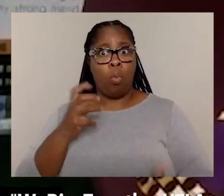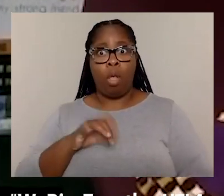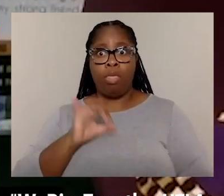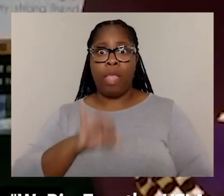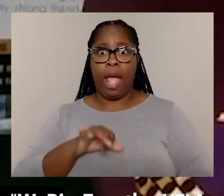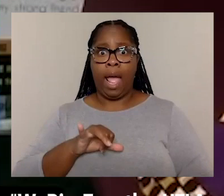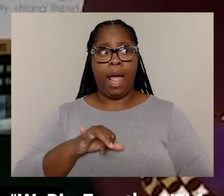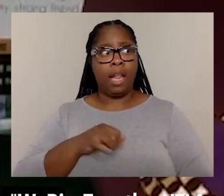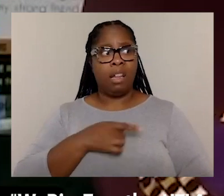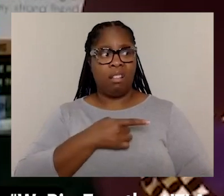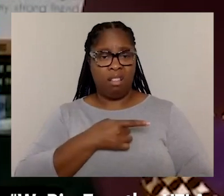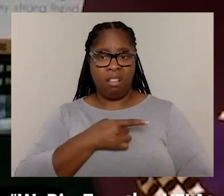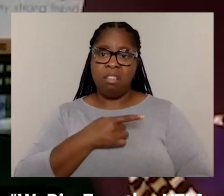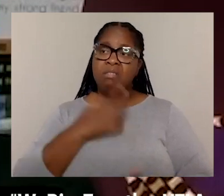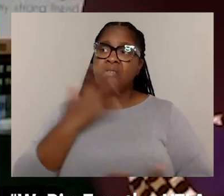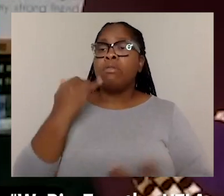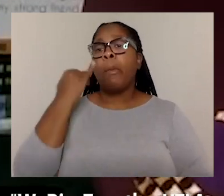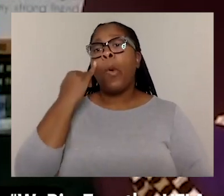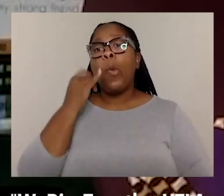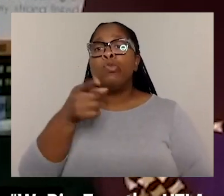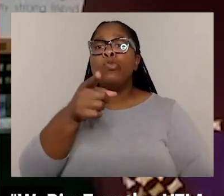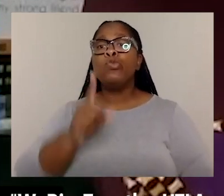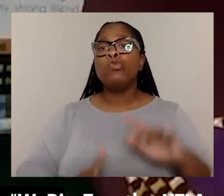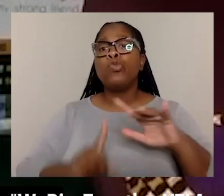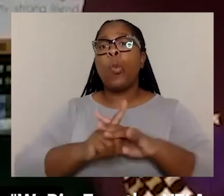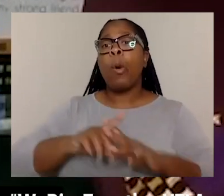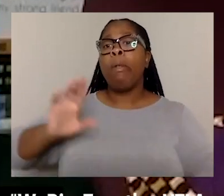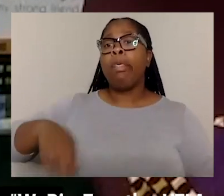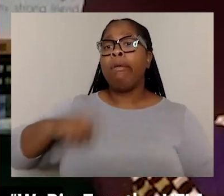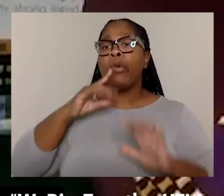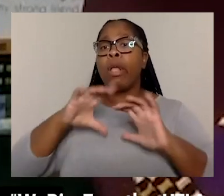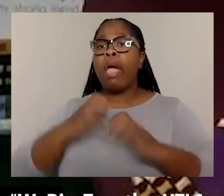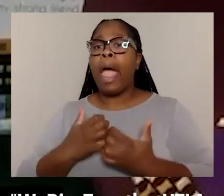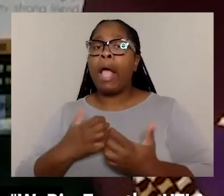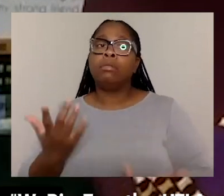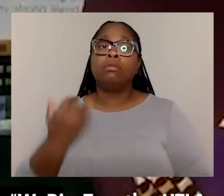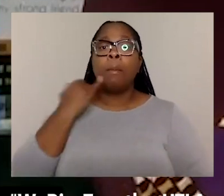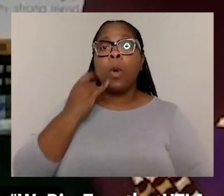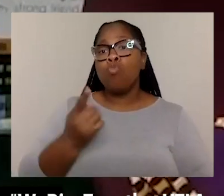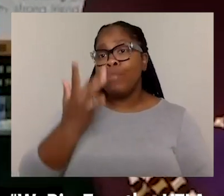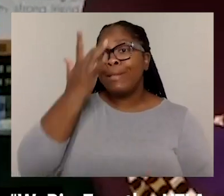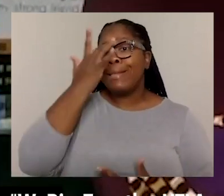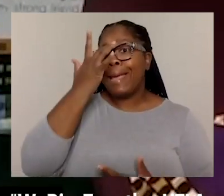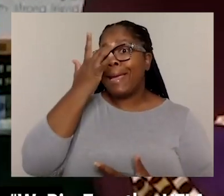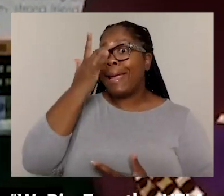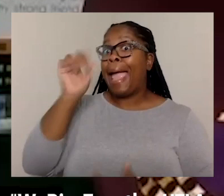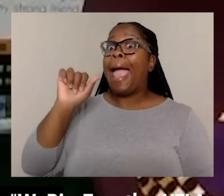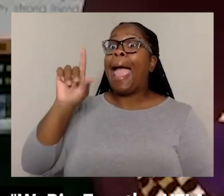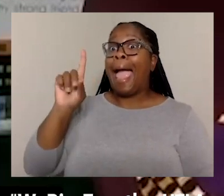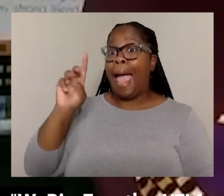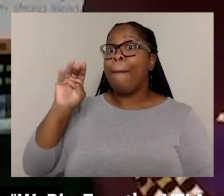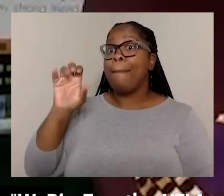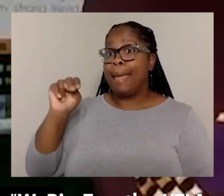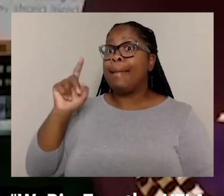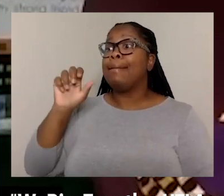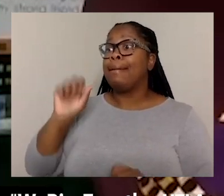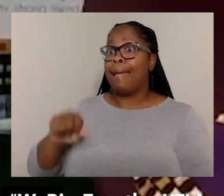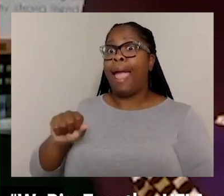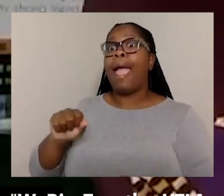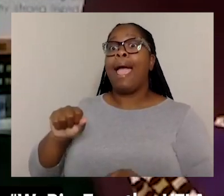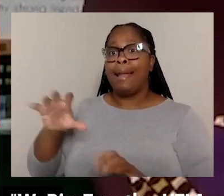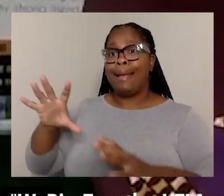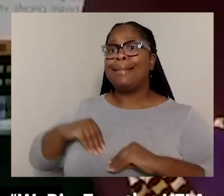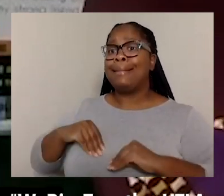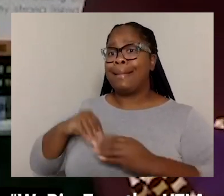that in case you're late to class or sick, they can let kids in. A better idea is to make a